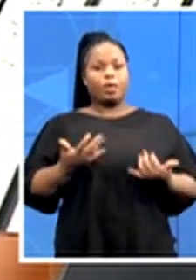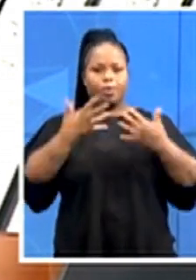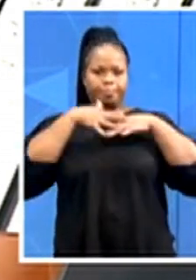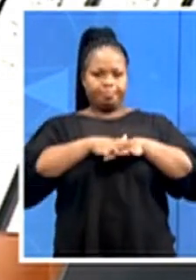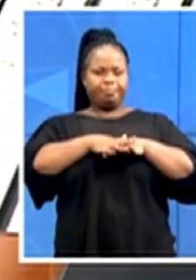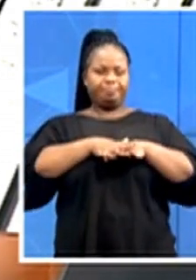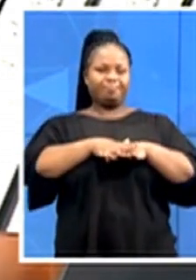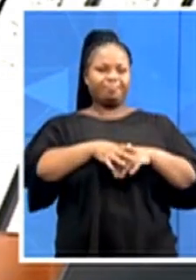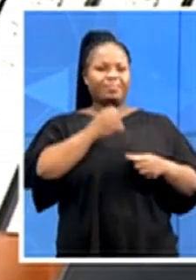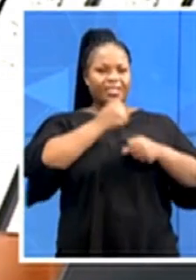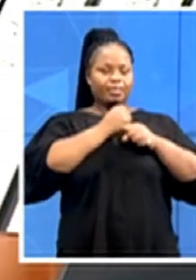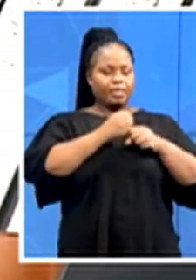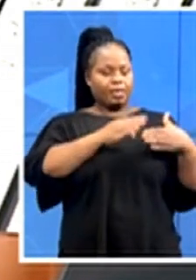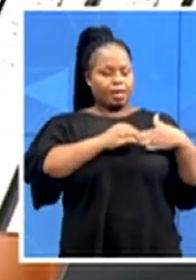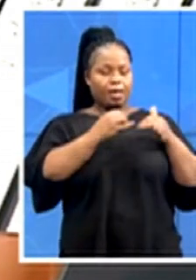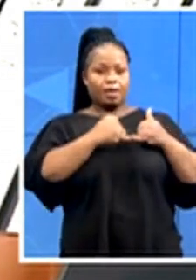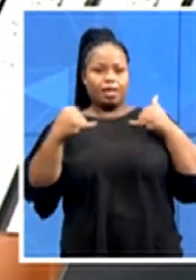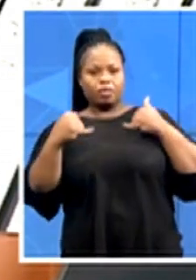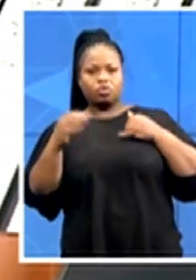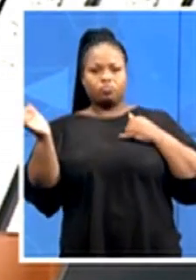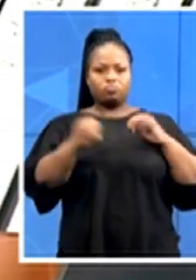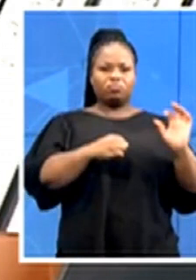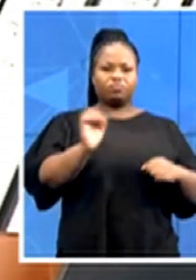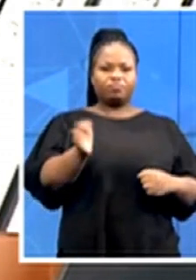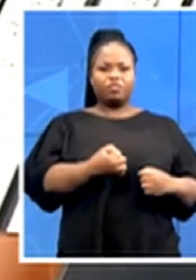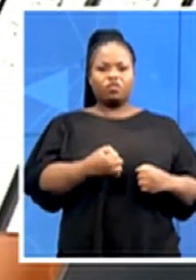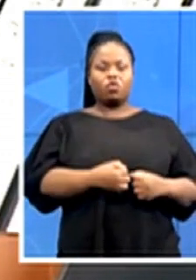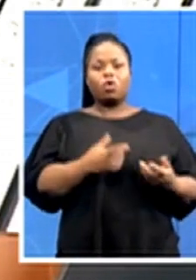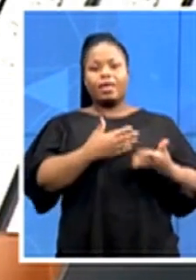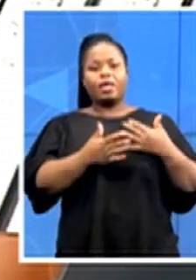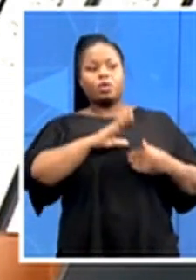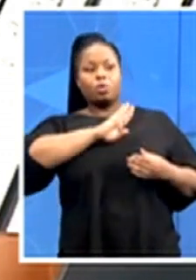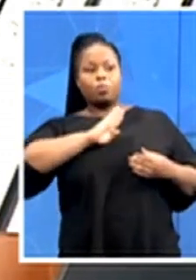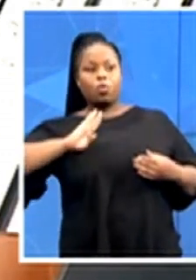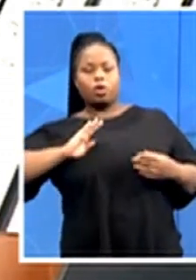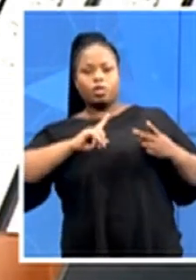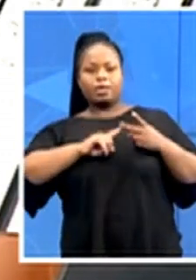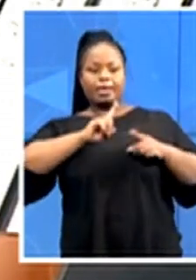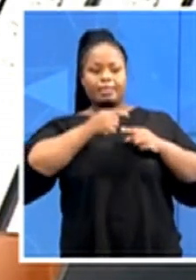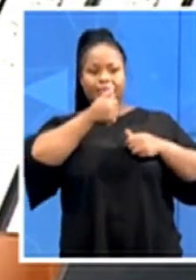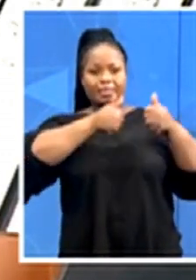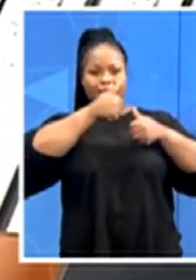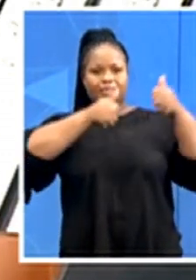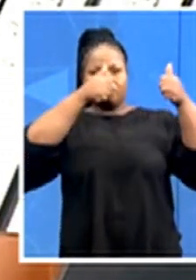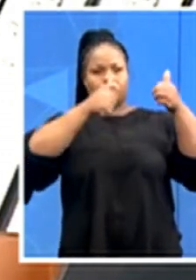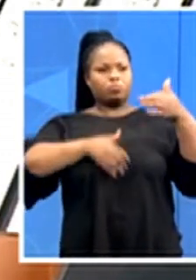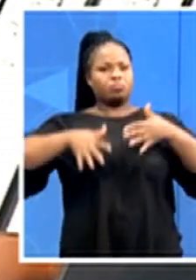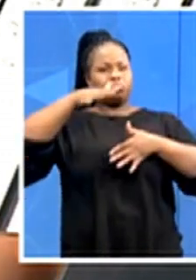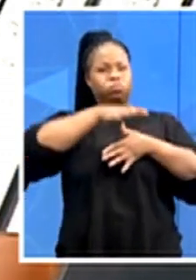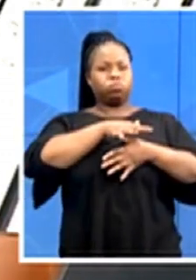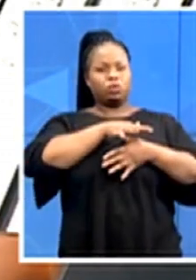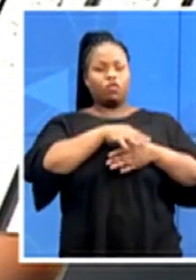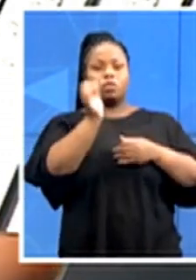appointment and remuneration of SOE boards and executives that prioritize the recruitment and retention of